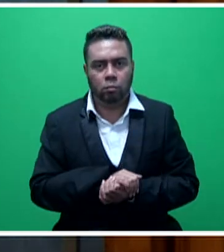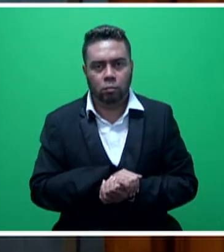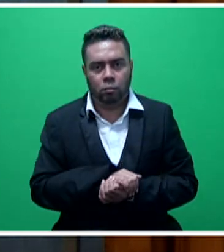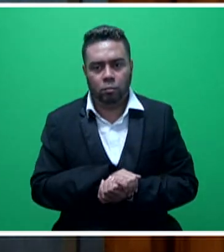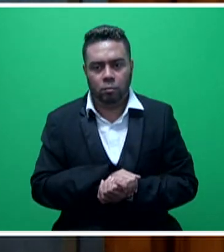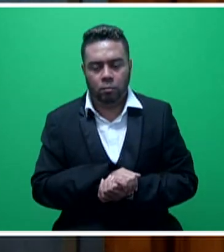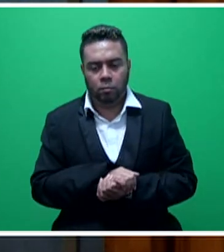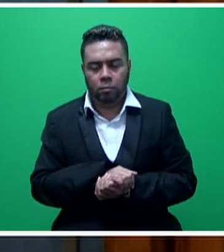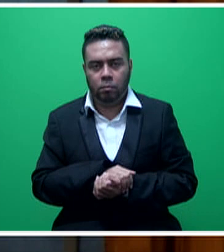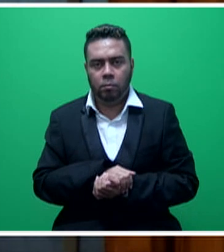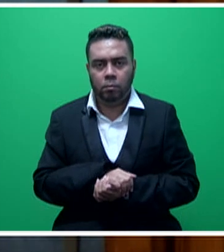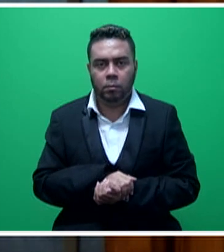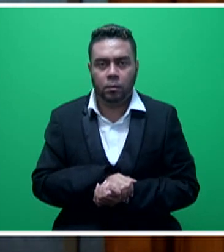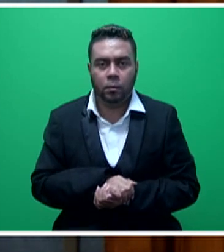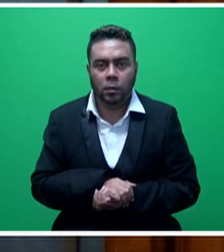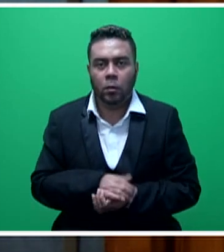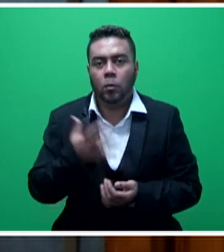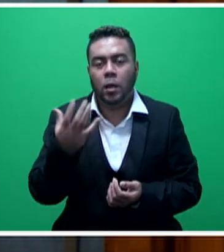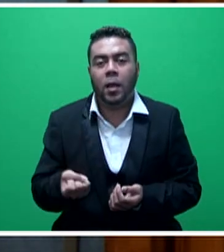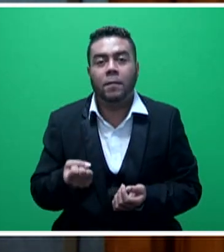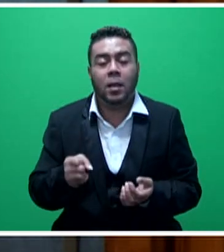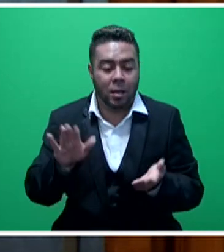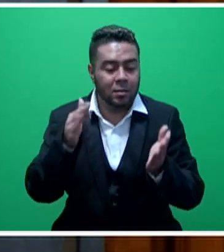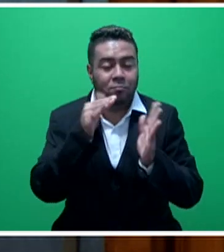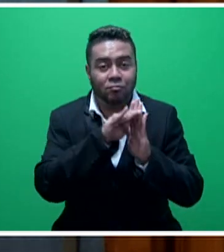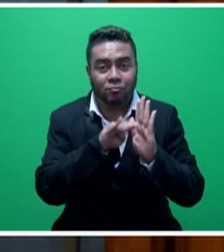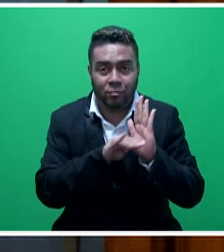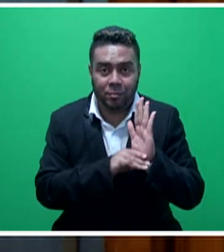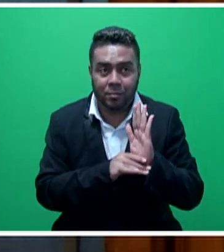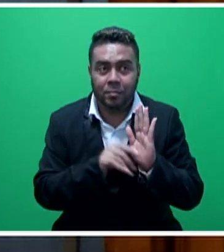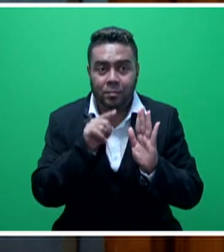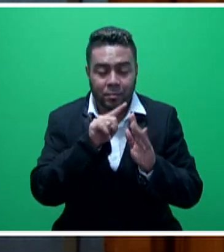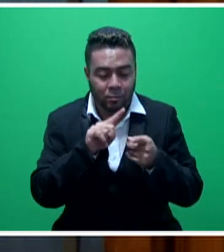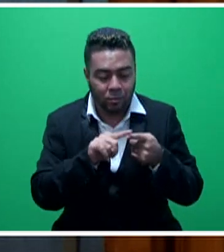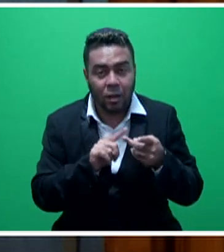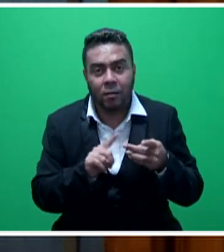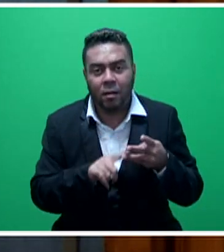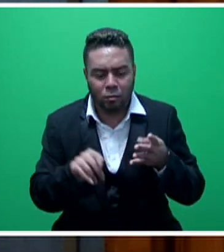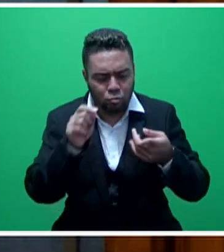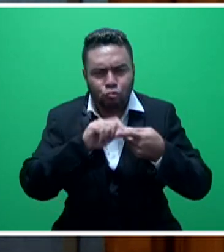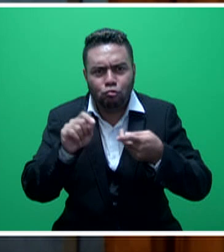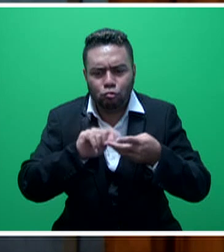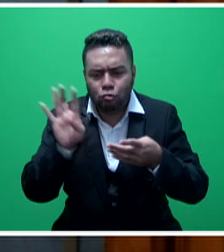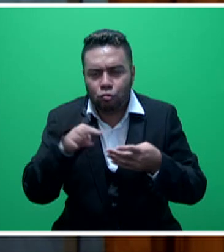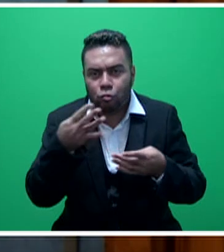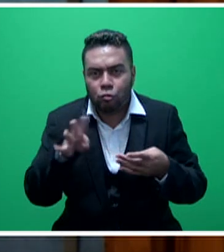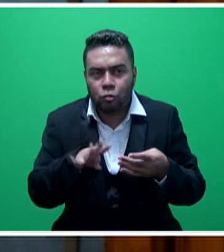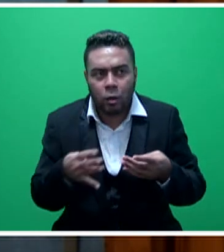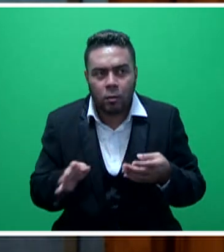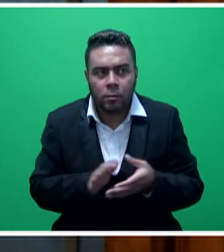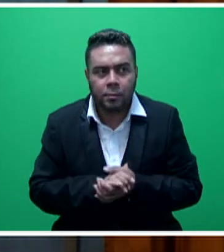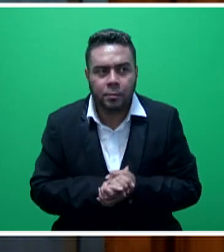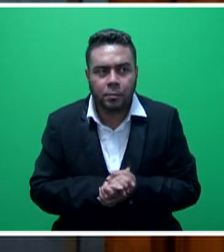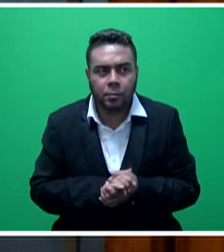The Ministry has established a set of systematic, criterion-based audits of facility standards and adherence